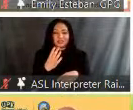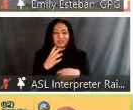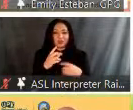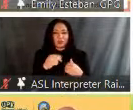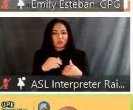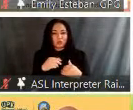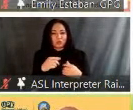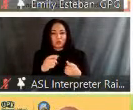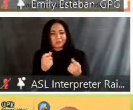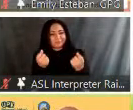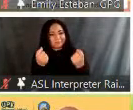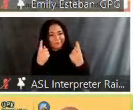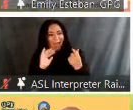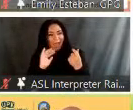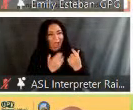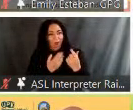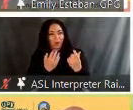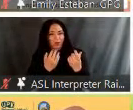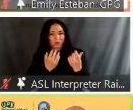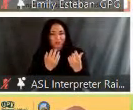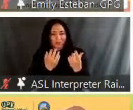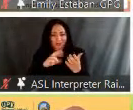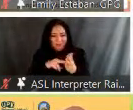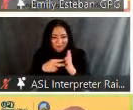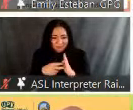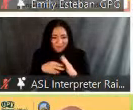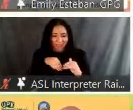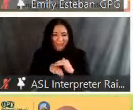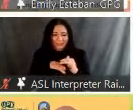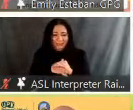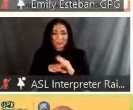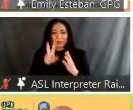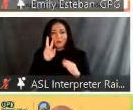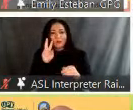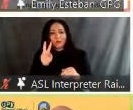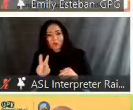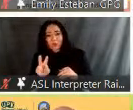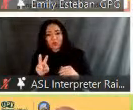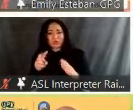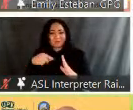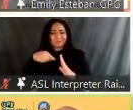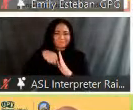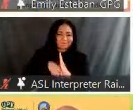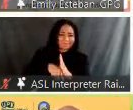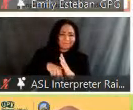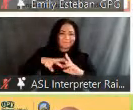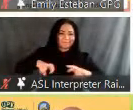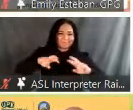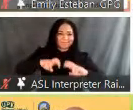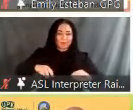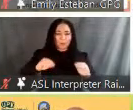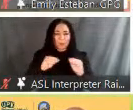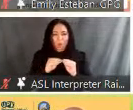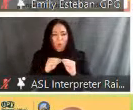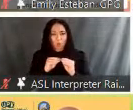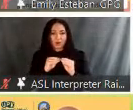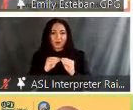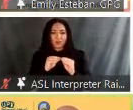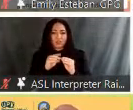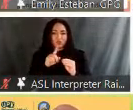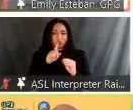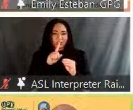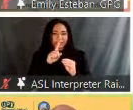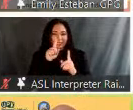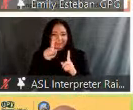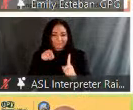access. We really look forward to being able to go deeper with these data to really get at the percentage